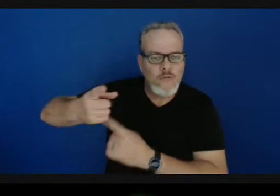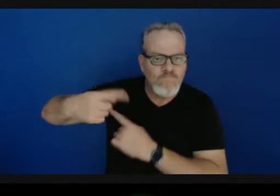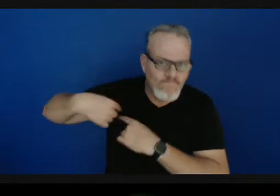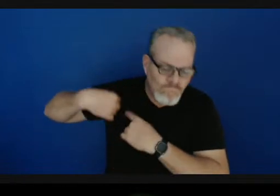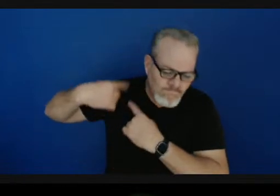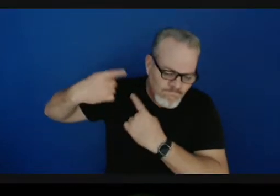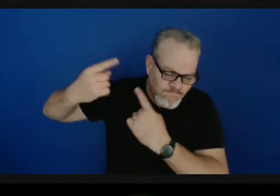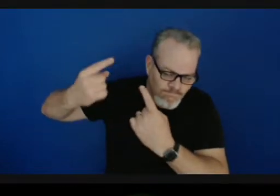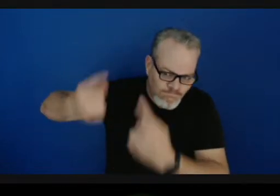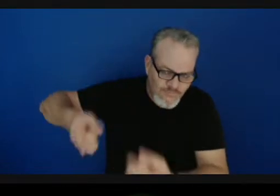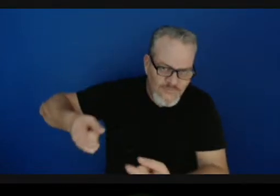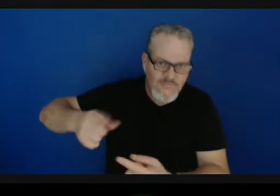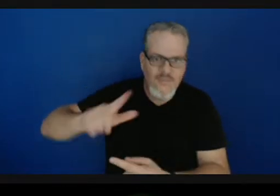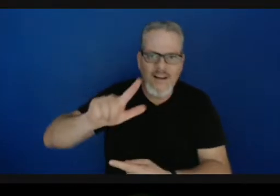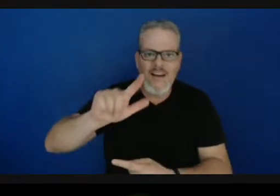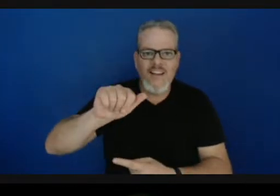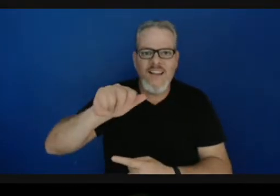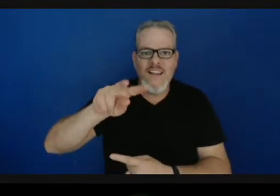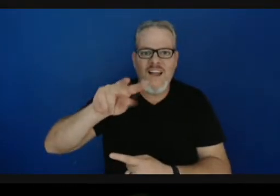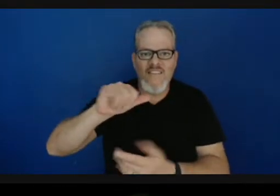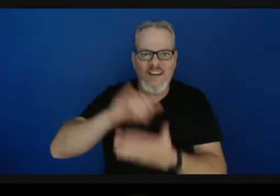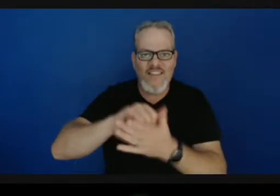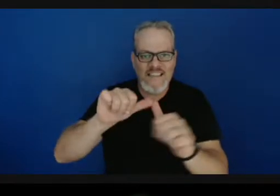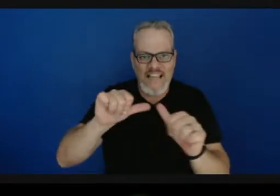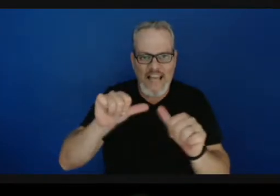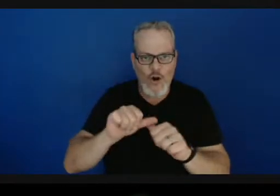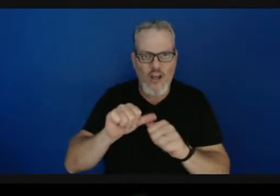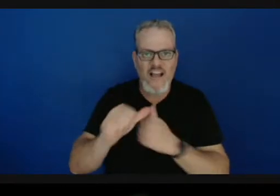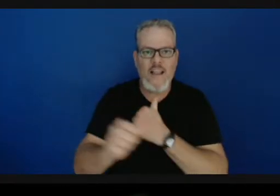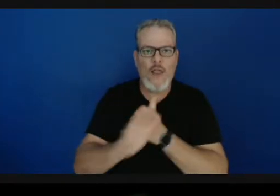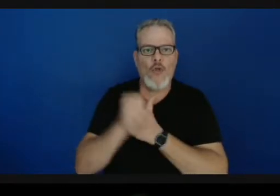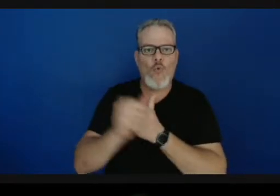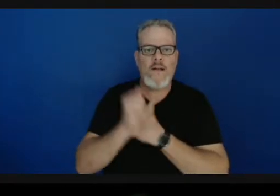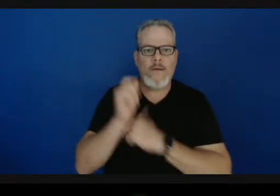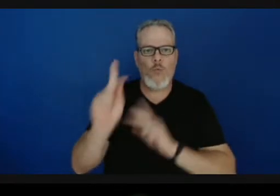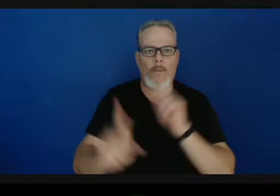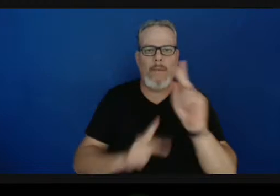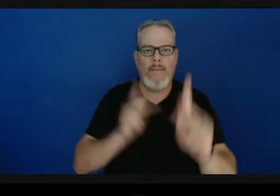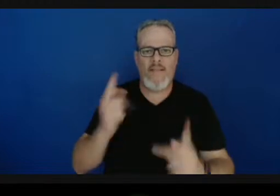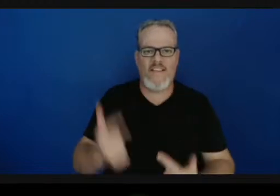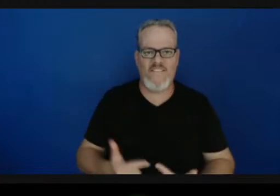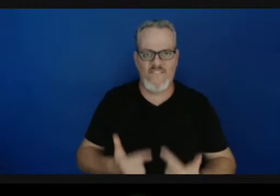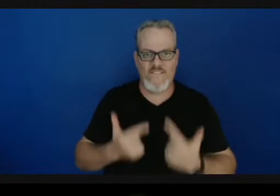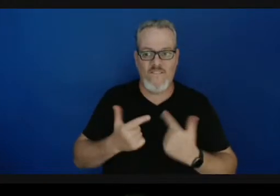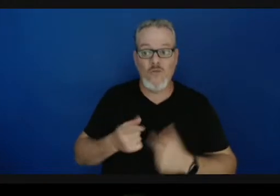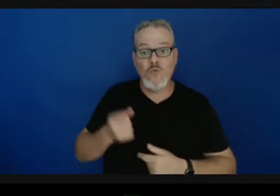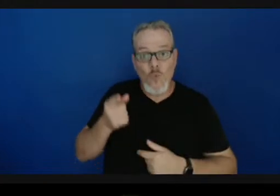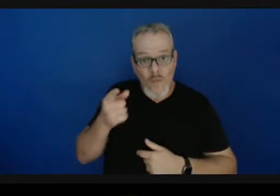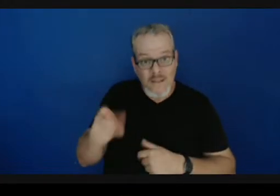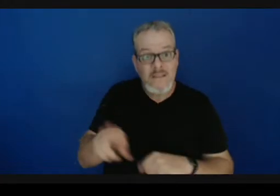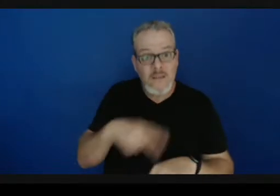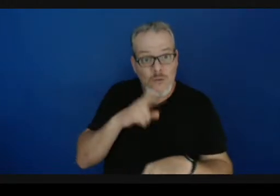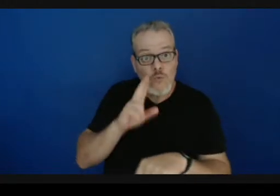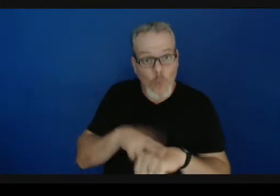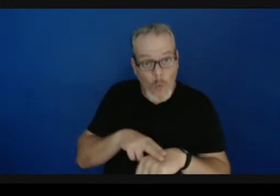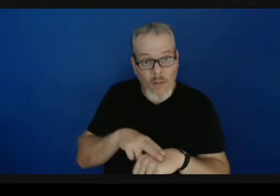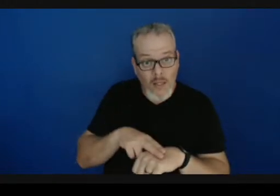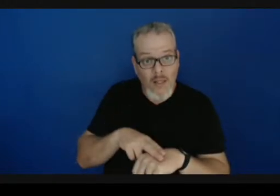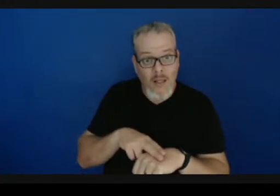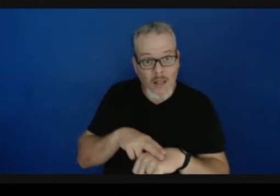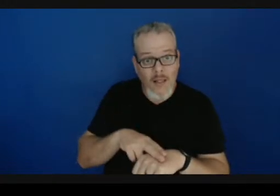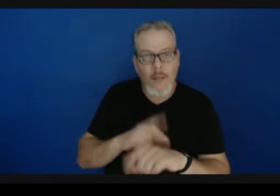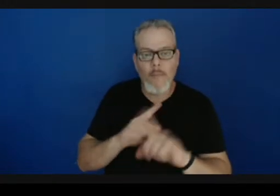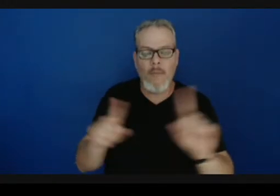this area have ever threatened where people live. So this is normal, even though people were